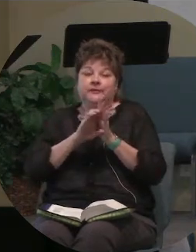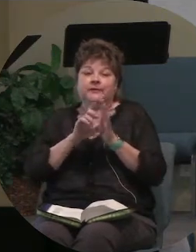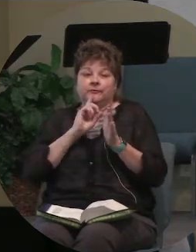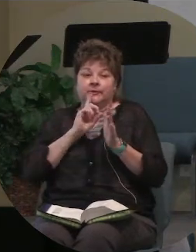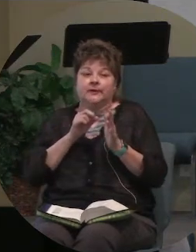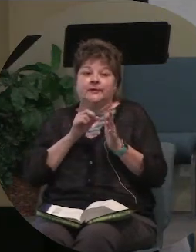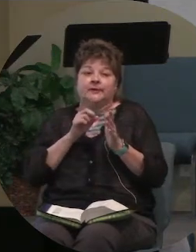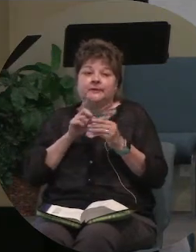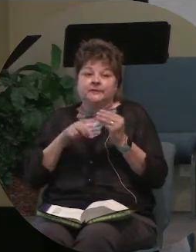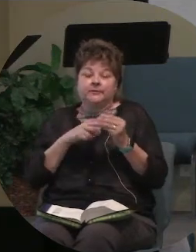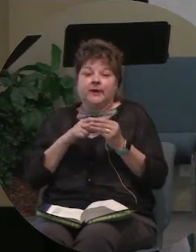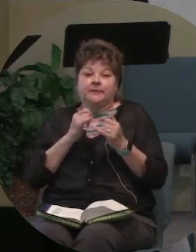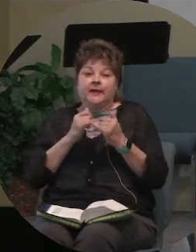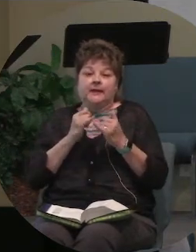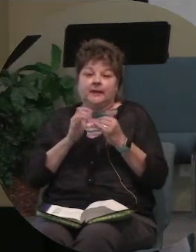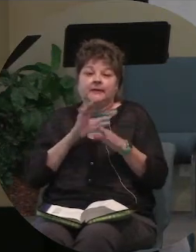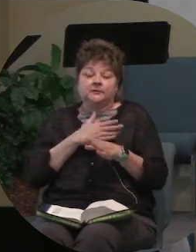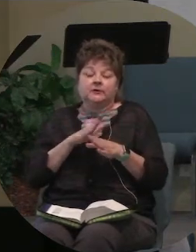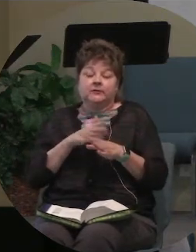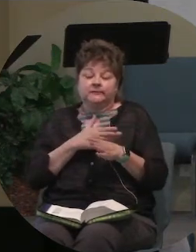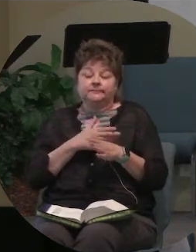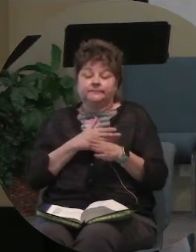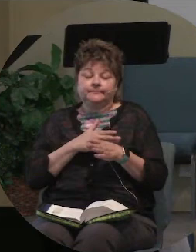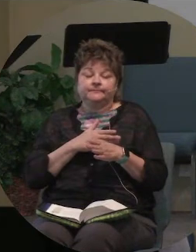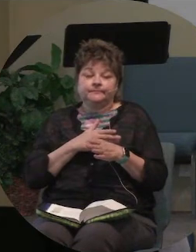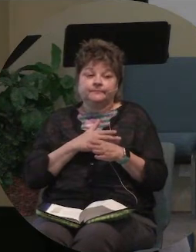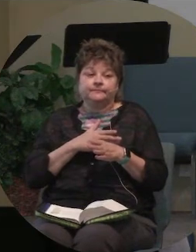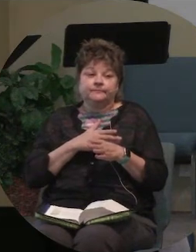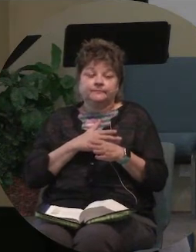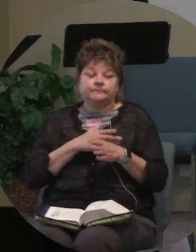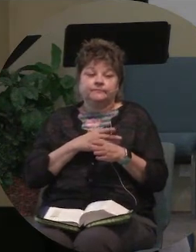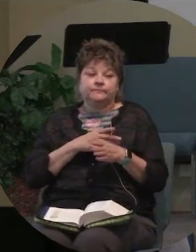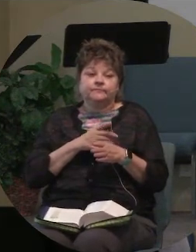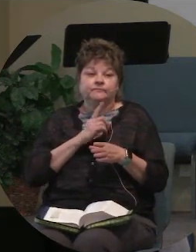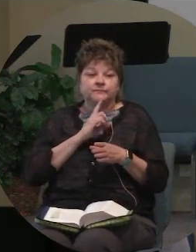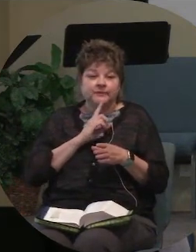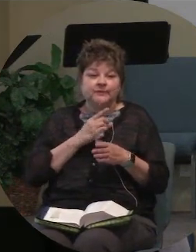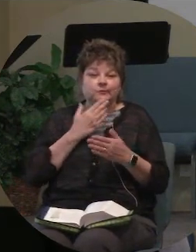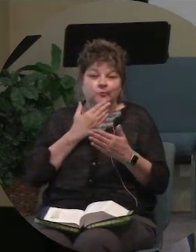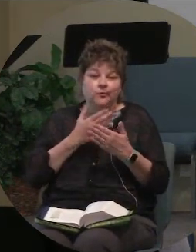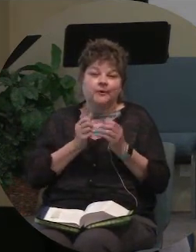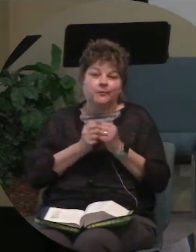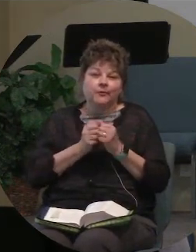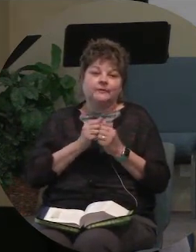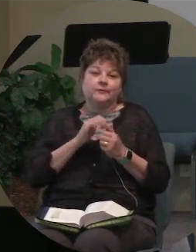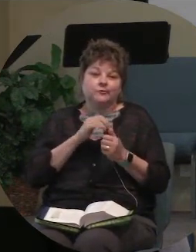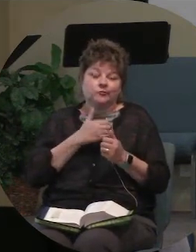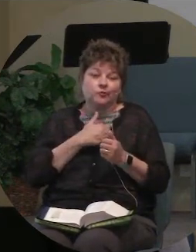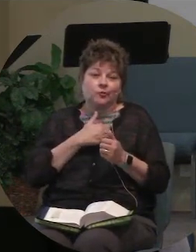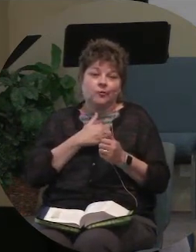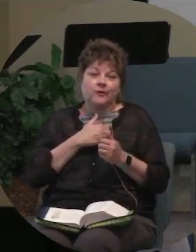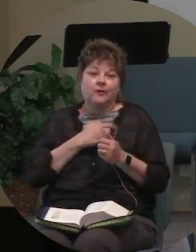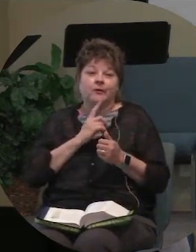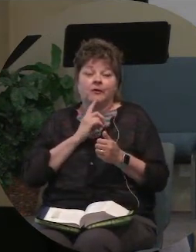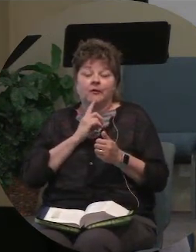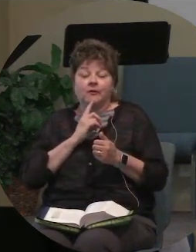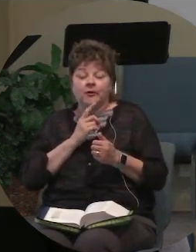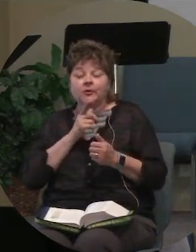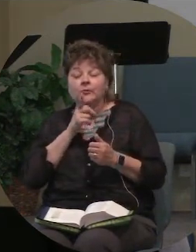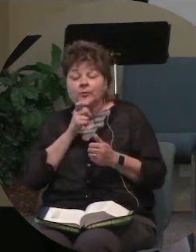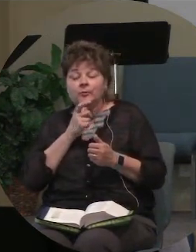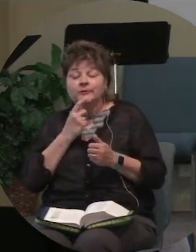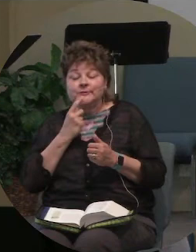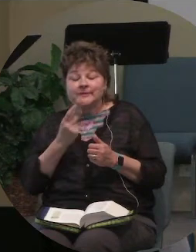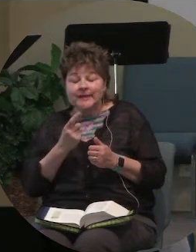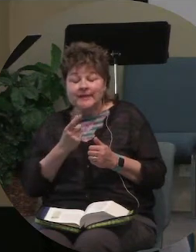do with the last song that we sang. Is it well with your soul? Are you who you say you are?